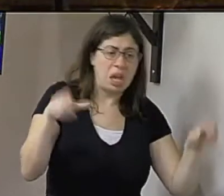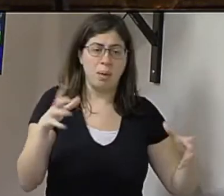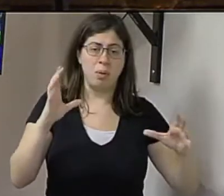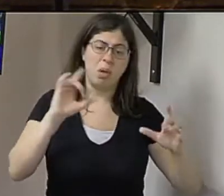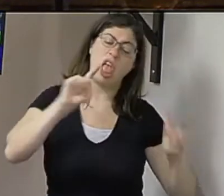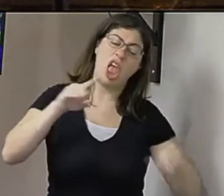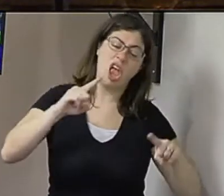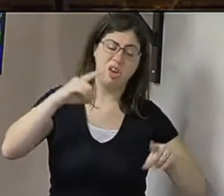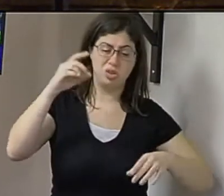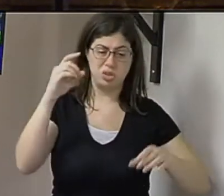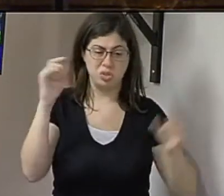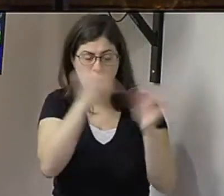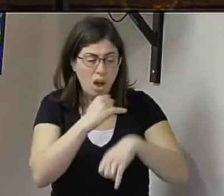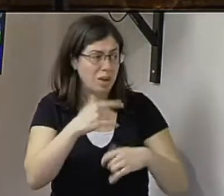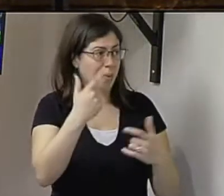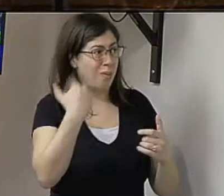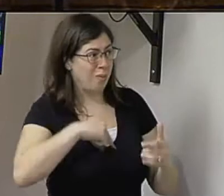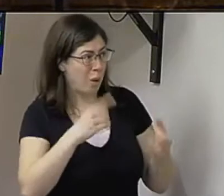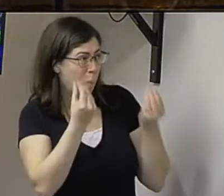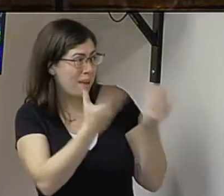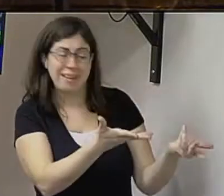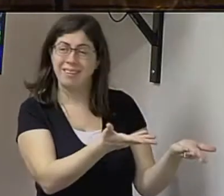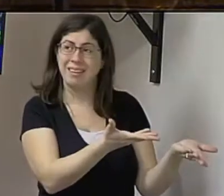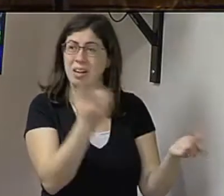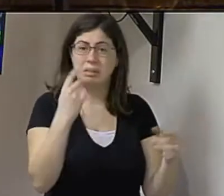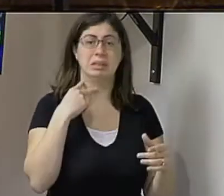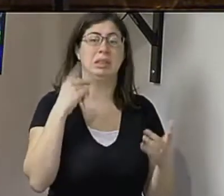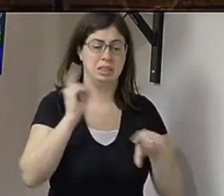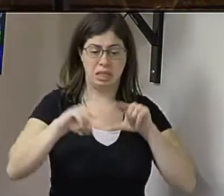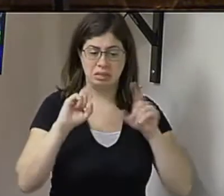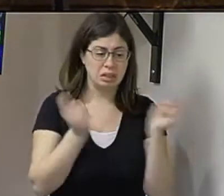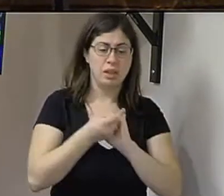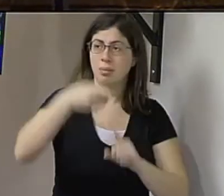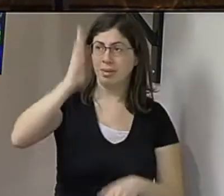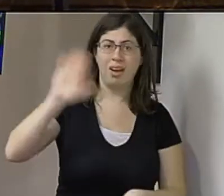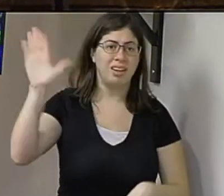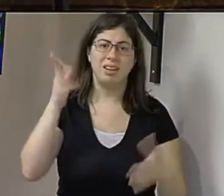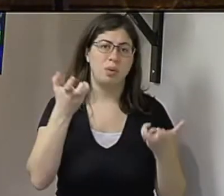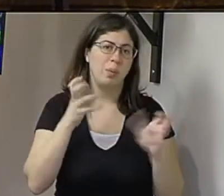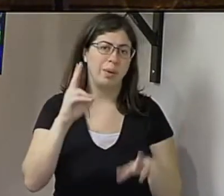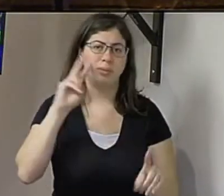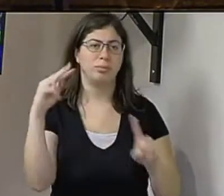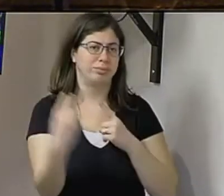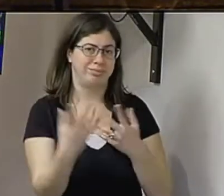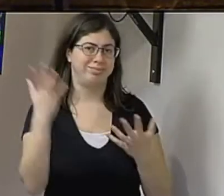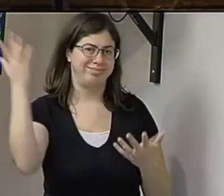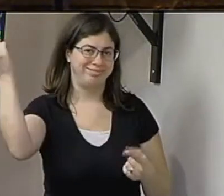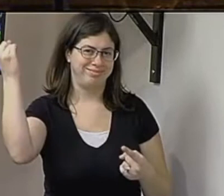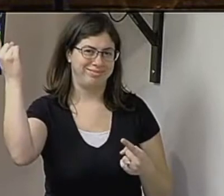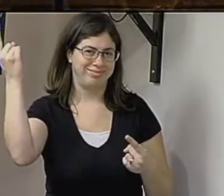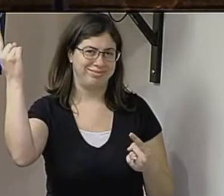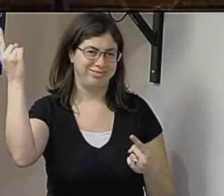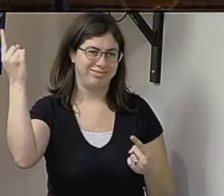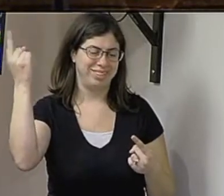requests while he's drunk, and we all have to obey him. We're just stuck. We can't do anything. But that's not the way that God wants us to see the situation.